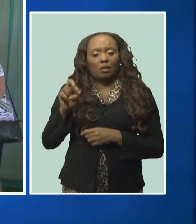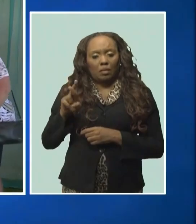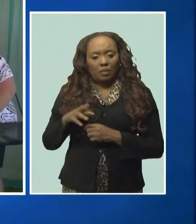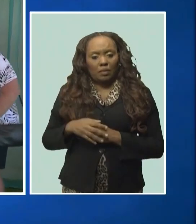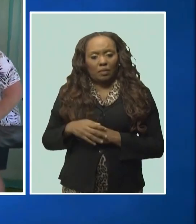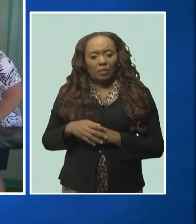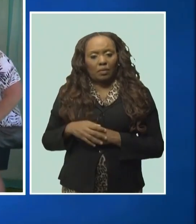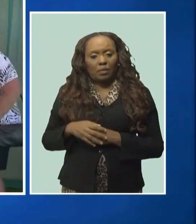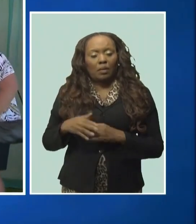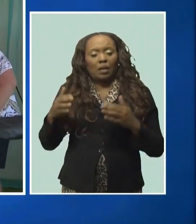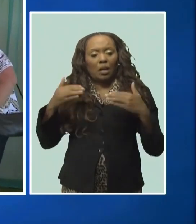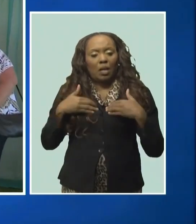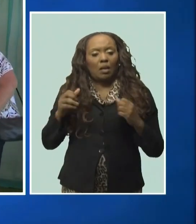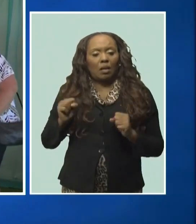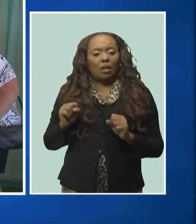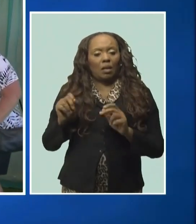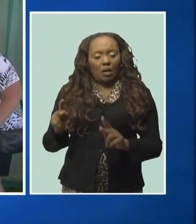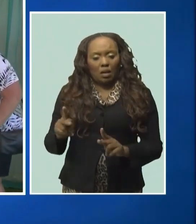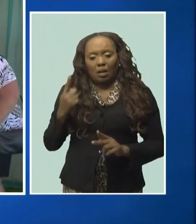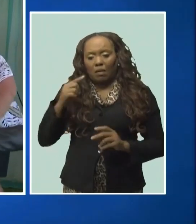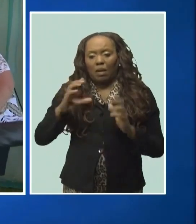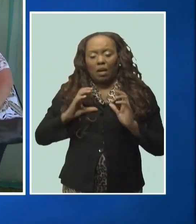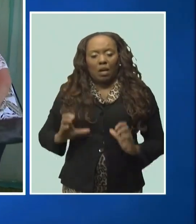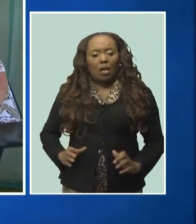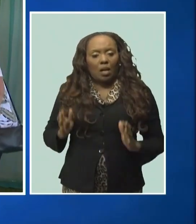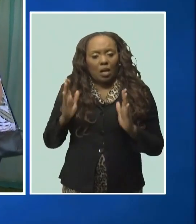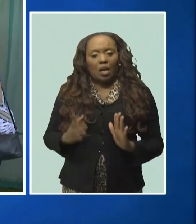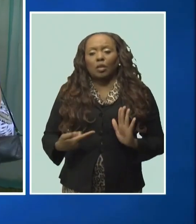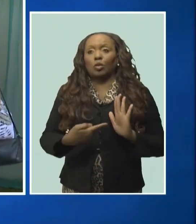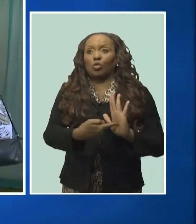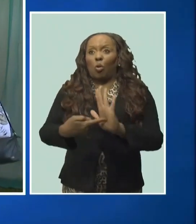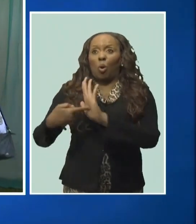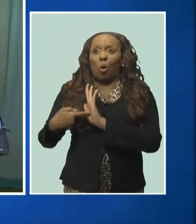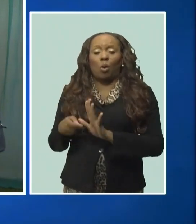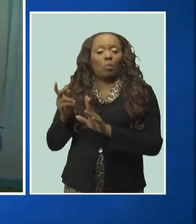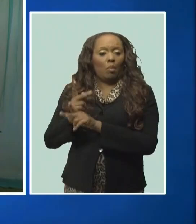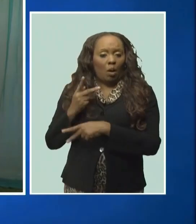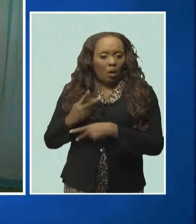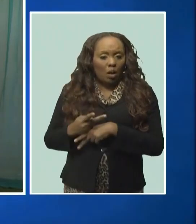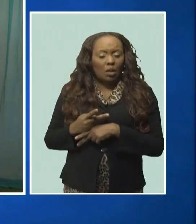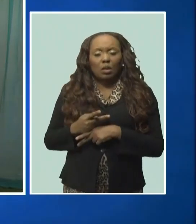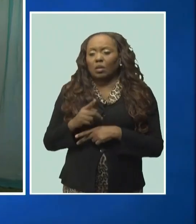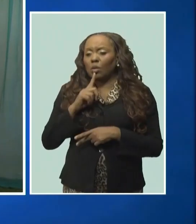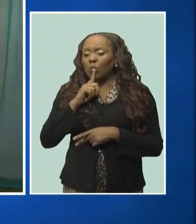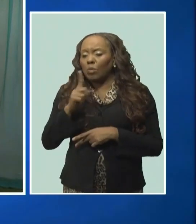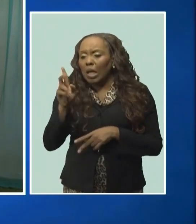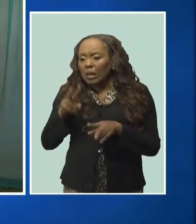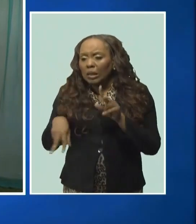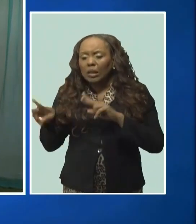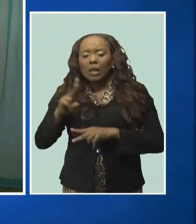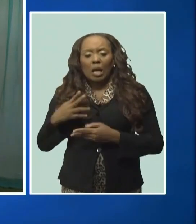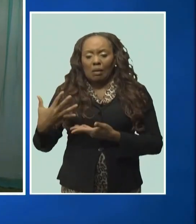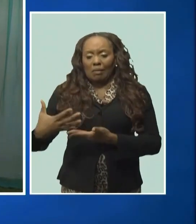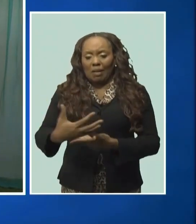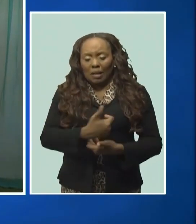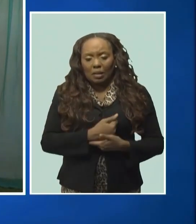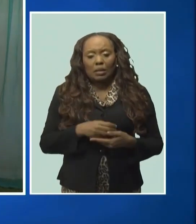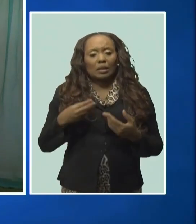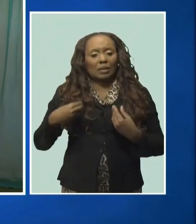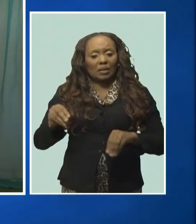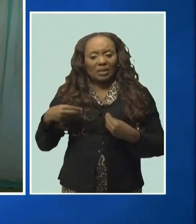opportunity to bring our clients to showcase their products and services to the tourists and make sales. It will